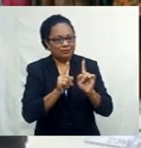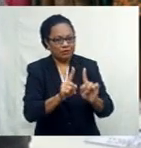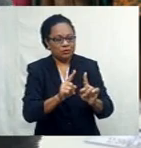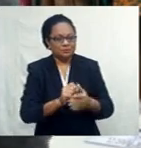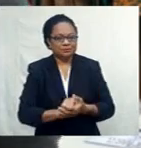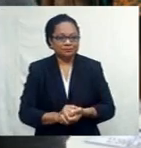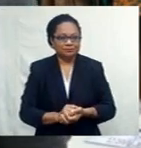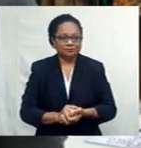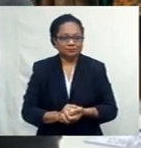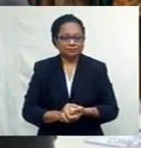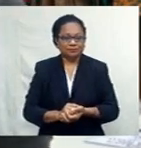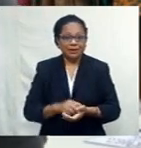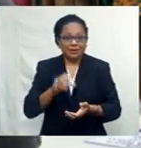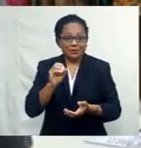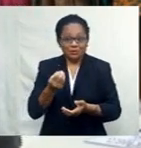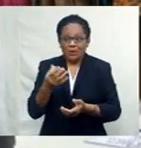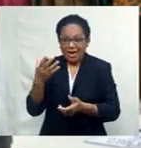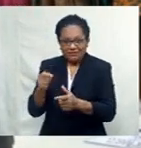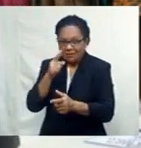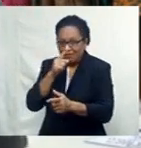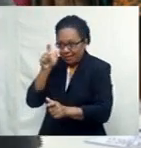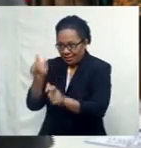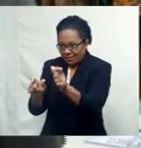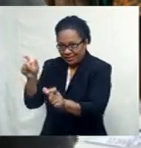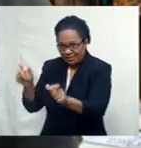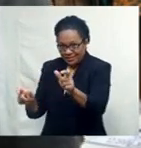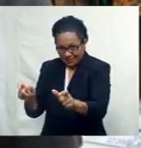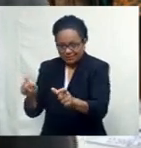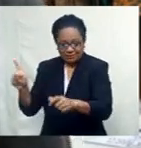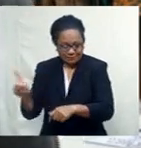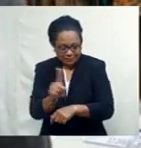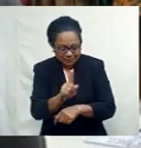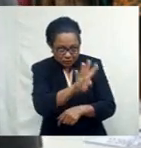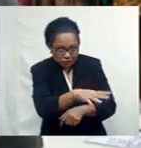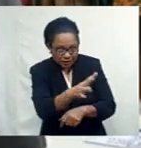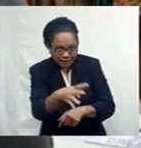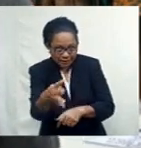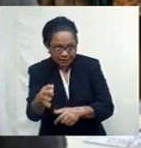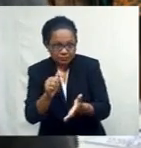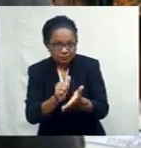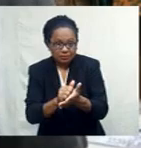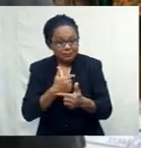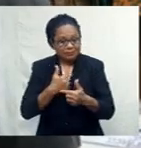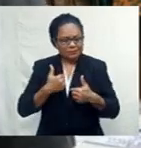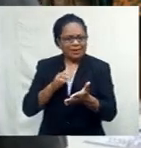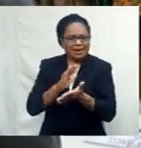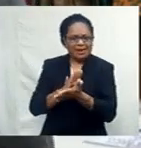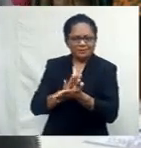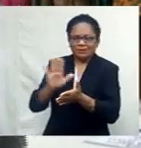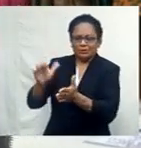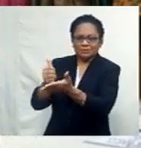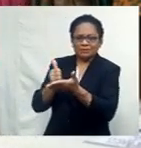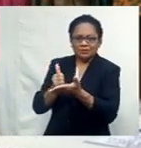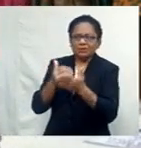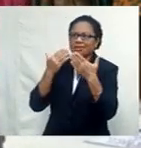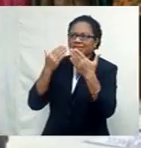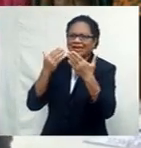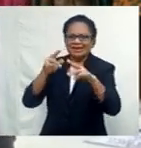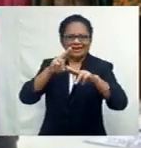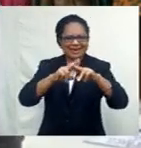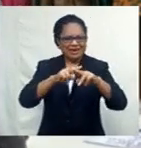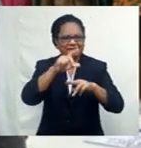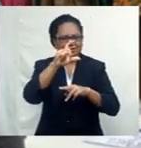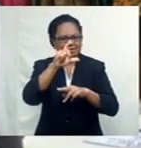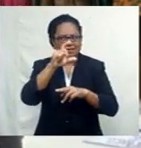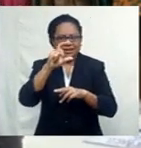The ambassadors that are going around town and checking our shops is quite high, and we are happy with that. And also we'd like to thank Fiji FCCC